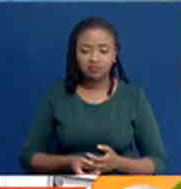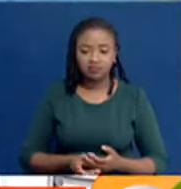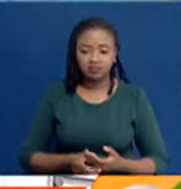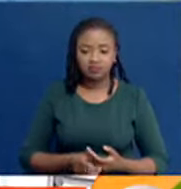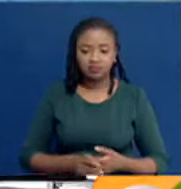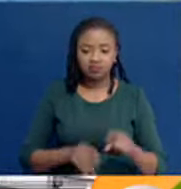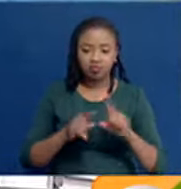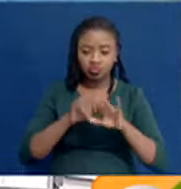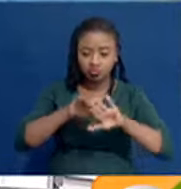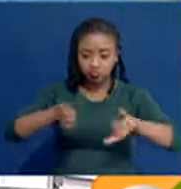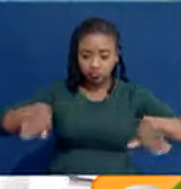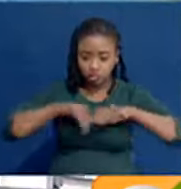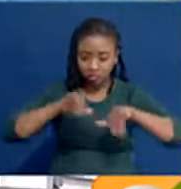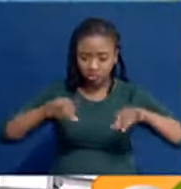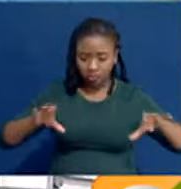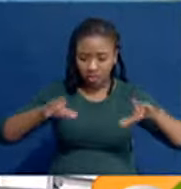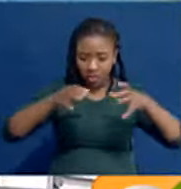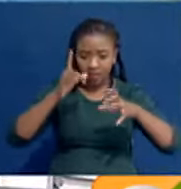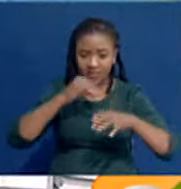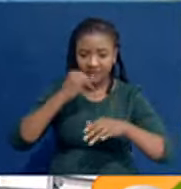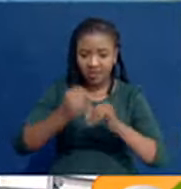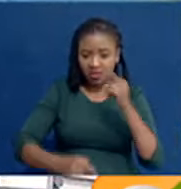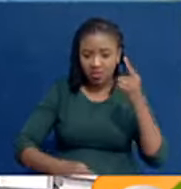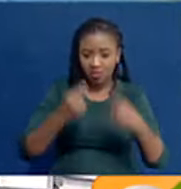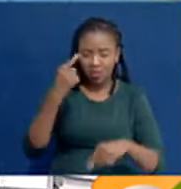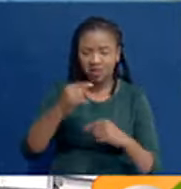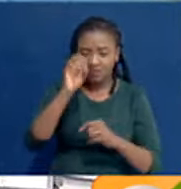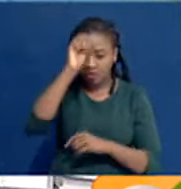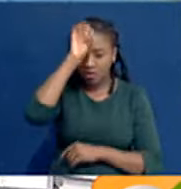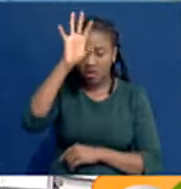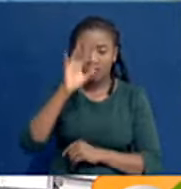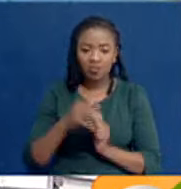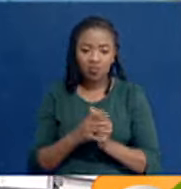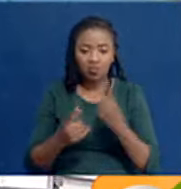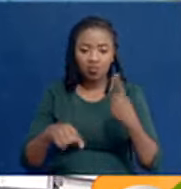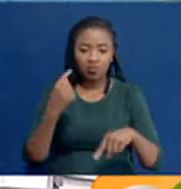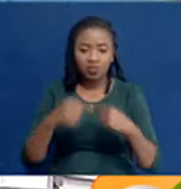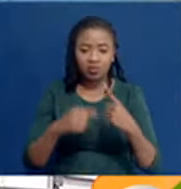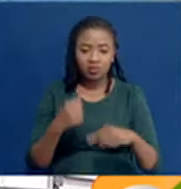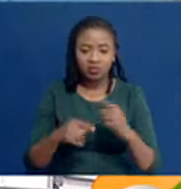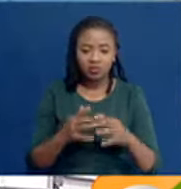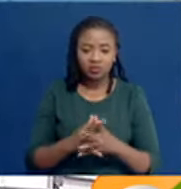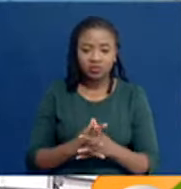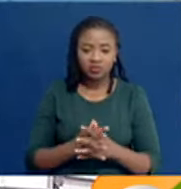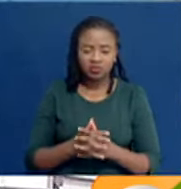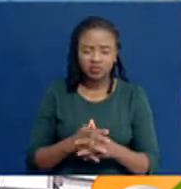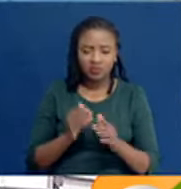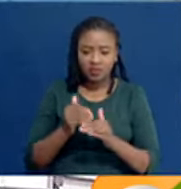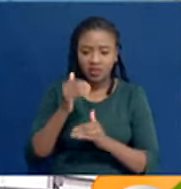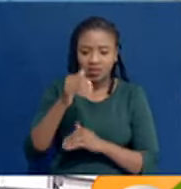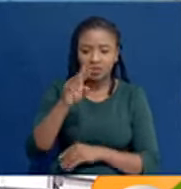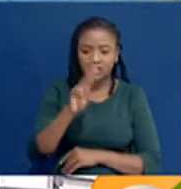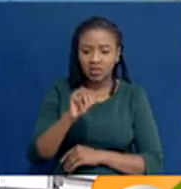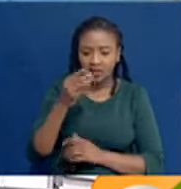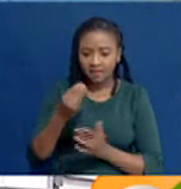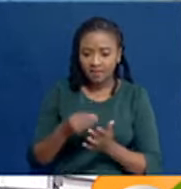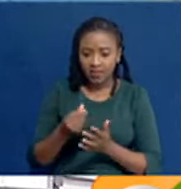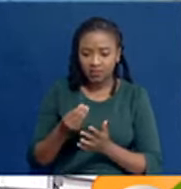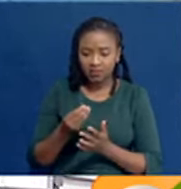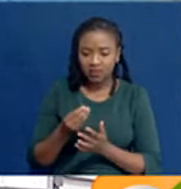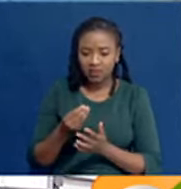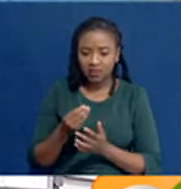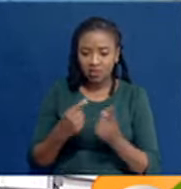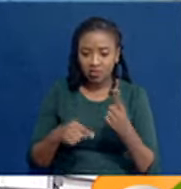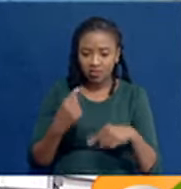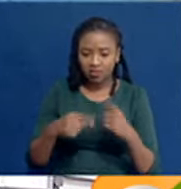Super Marlins Swim Club emerged the winners of the Kiambu County Aquatics Gala ahead of the Mpesa Academy in Kiambu County.